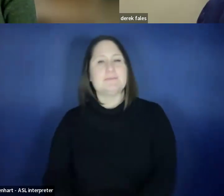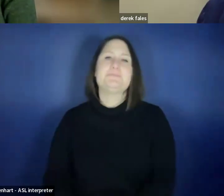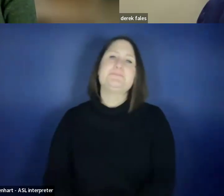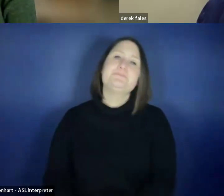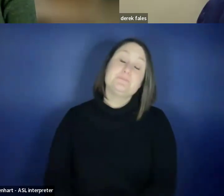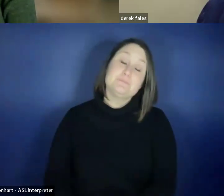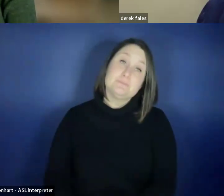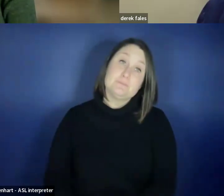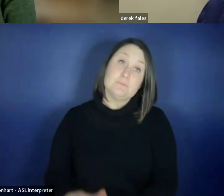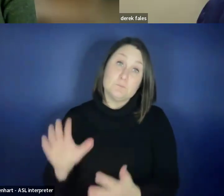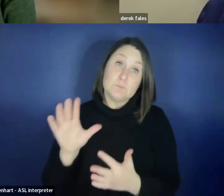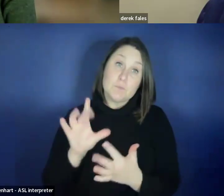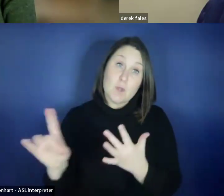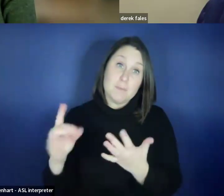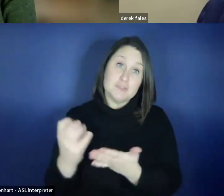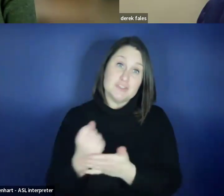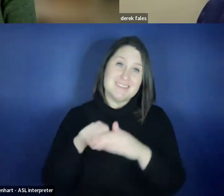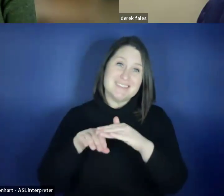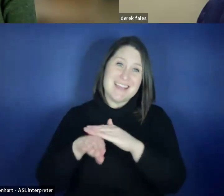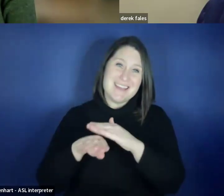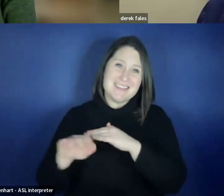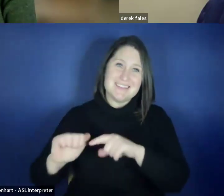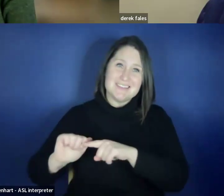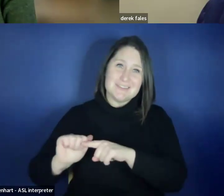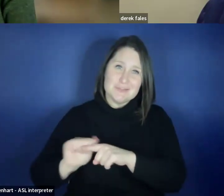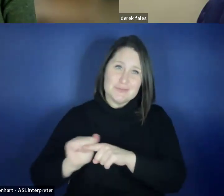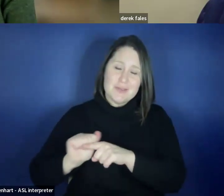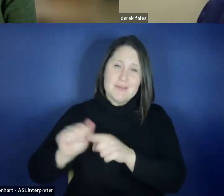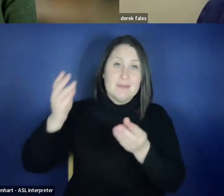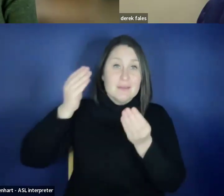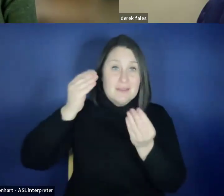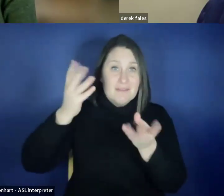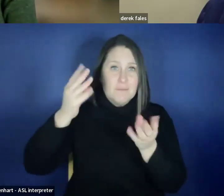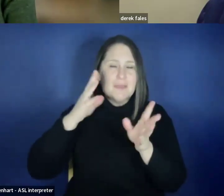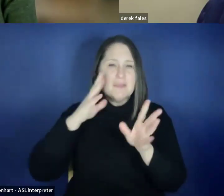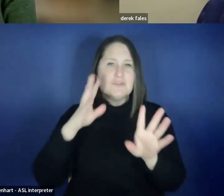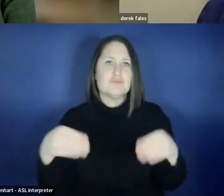that option to access that training and information for providers who didn't